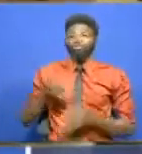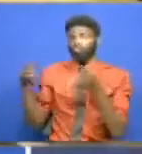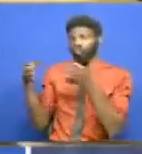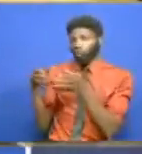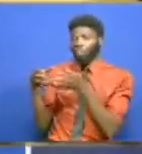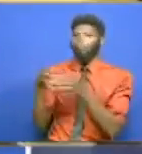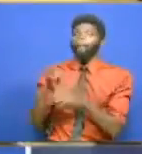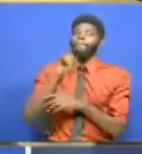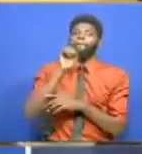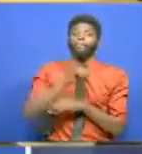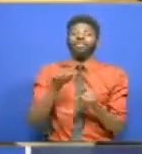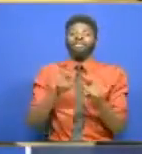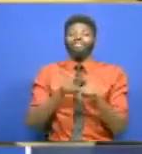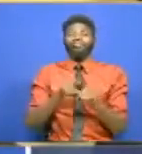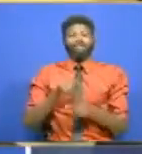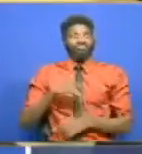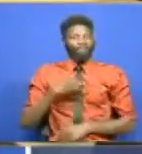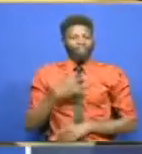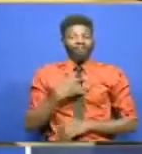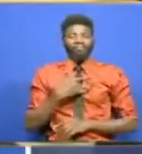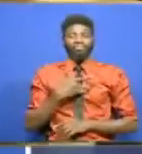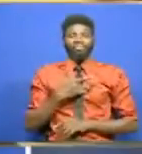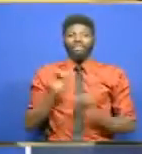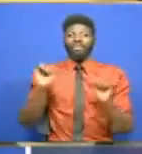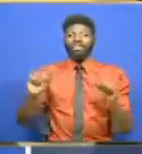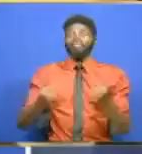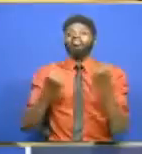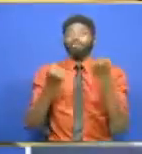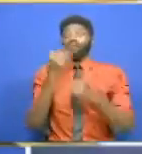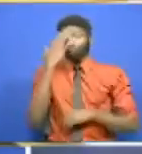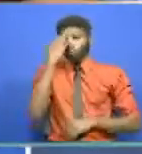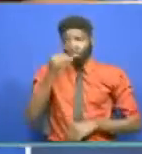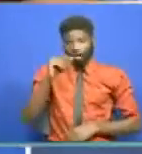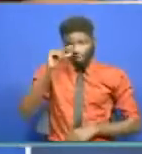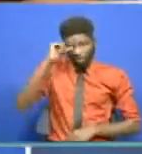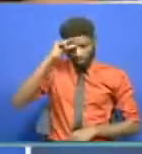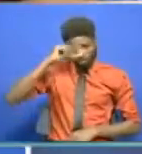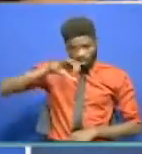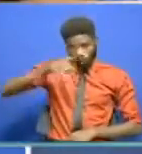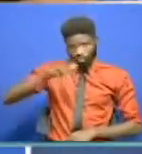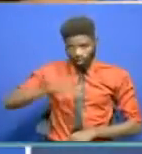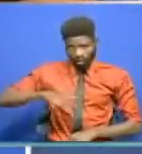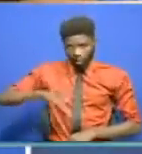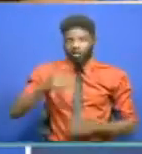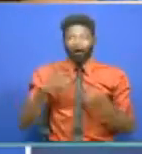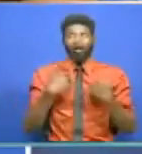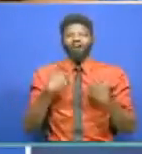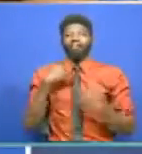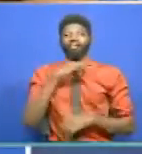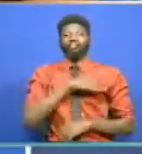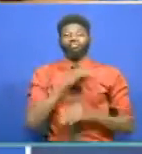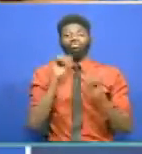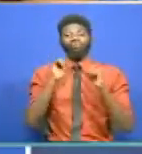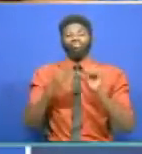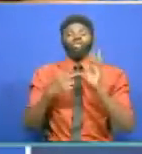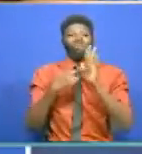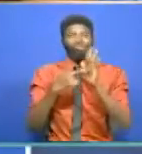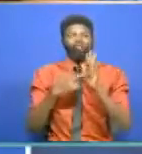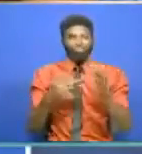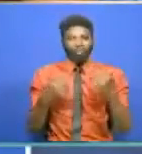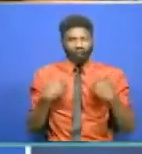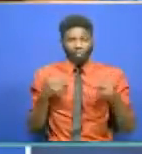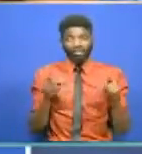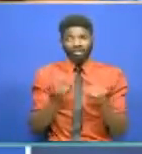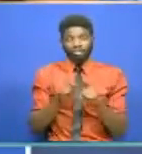must now feel so much safe, because at the county level they have the advantage of having representation and